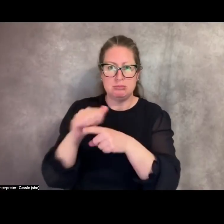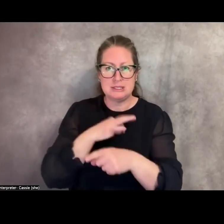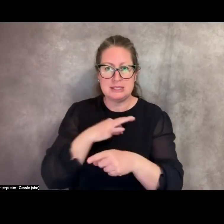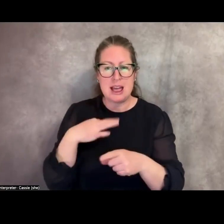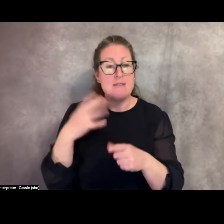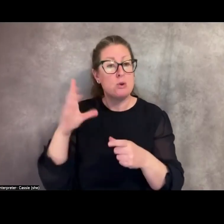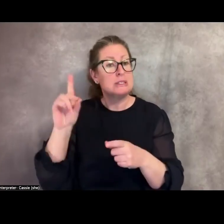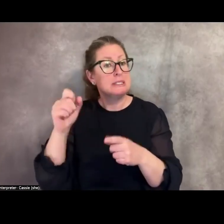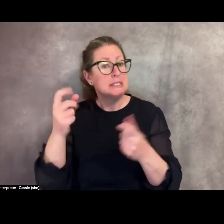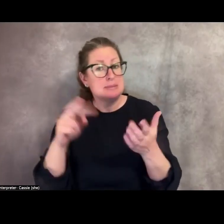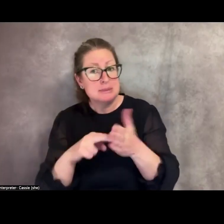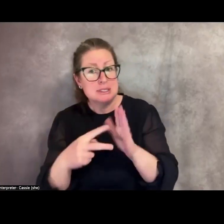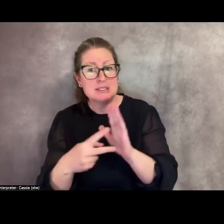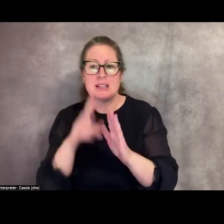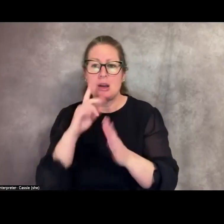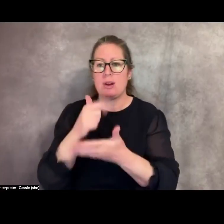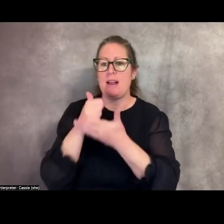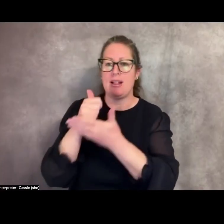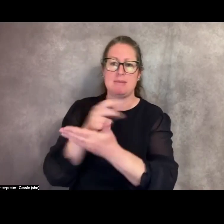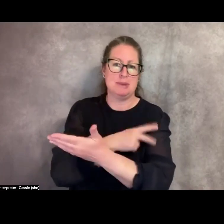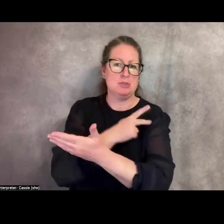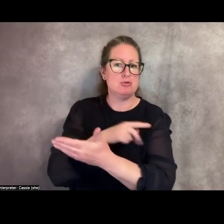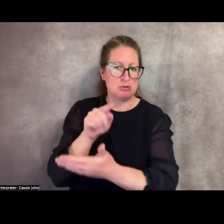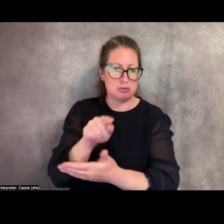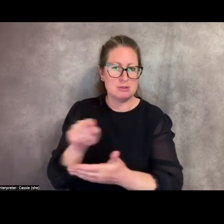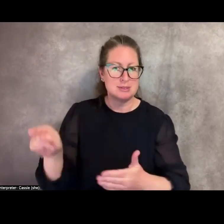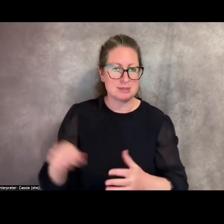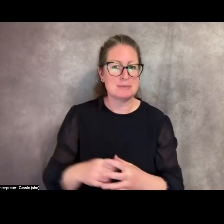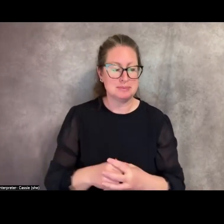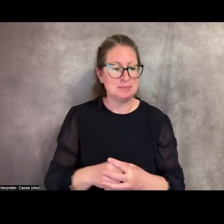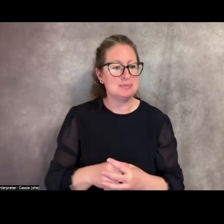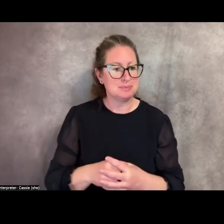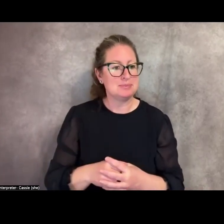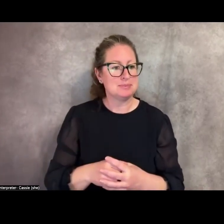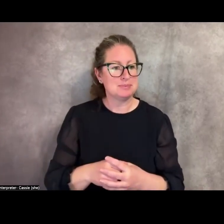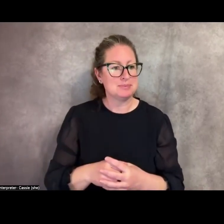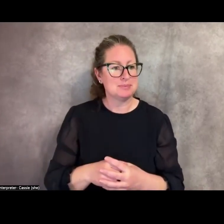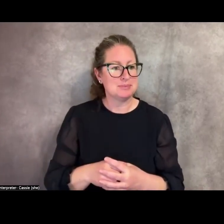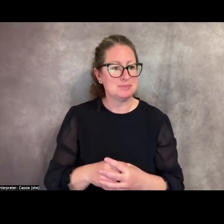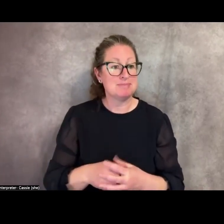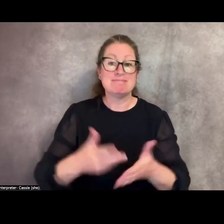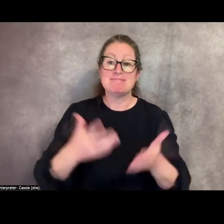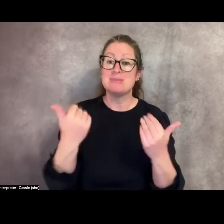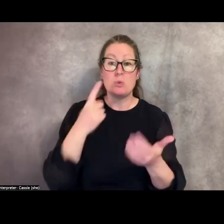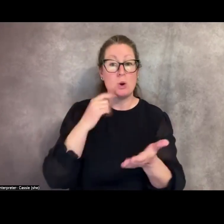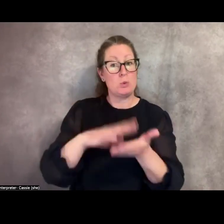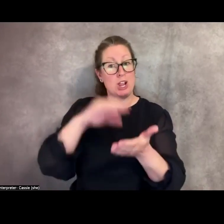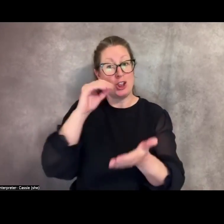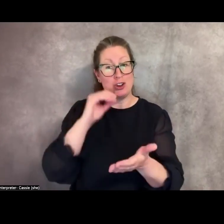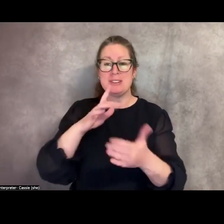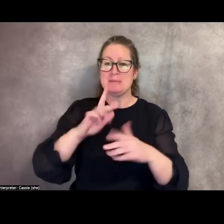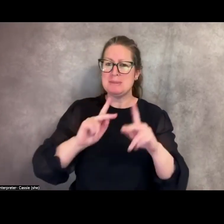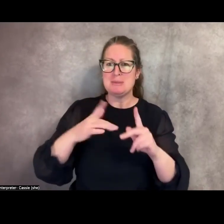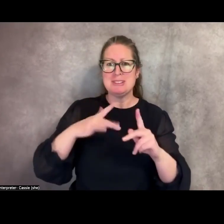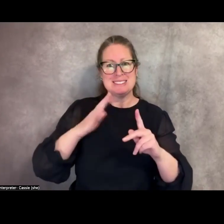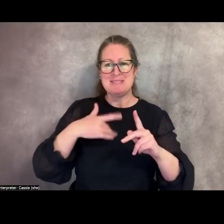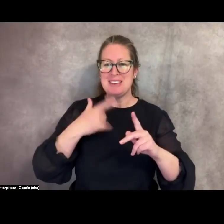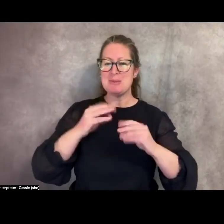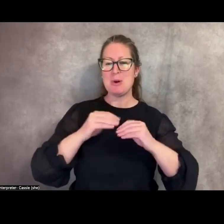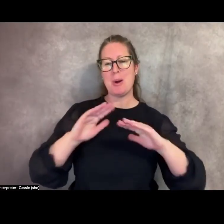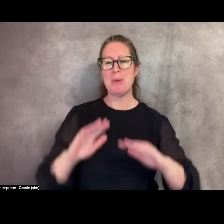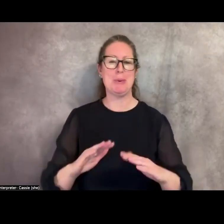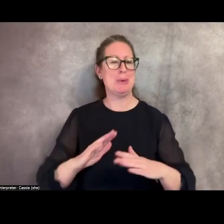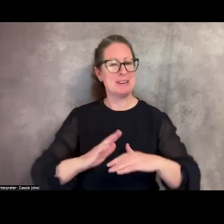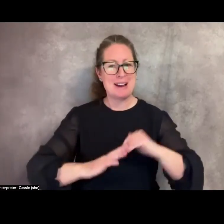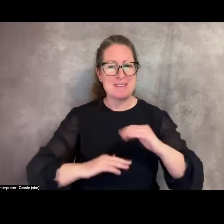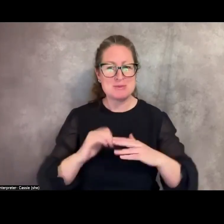help our patients. And what we've learned is that people are just feeling more comfortable. I've noticed a lot more communication.